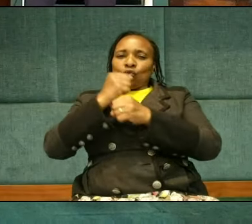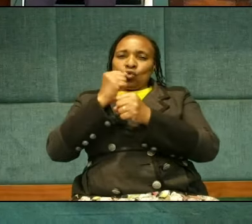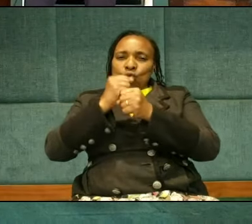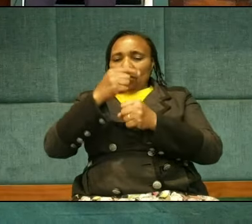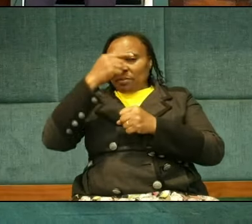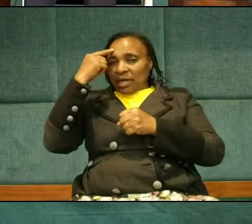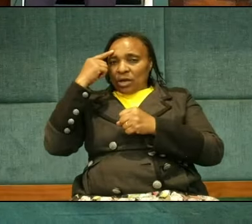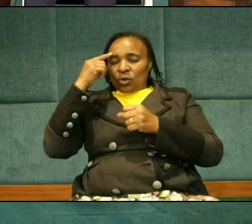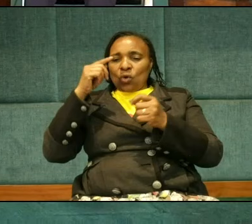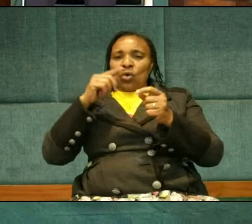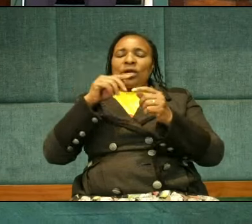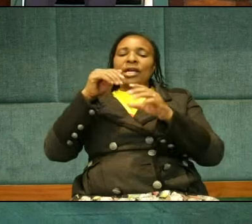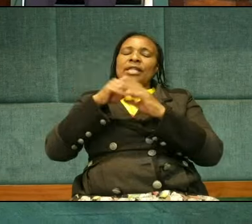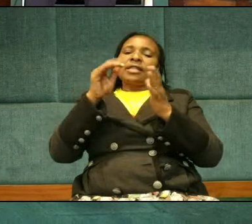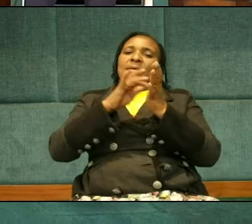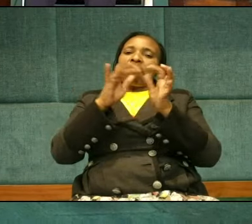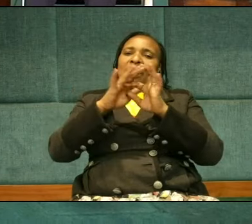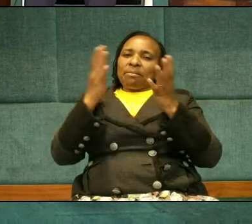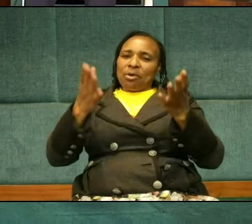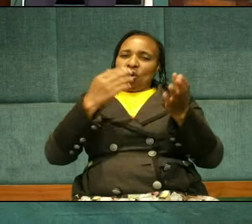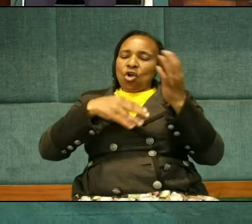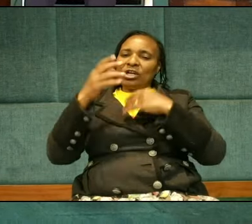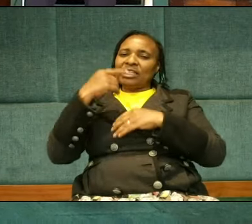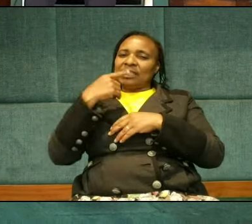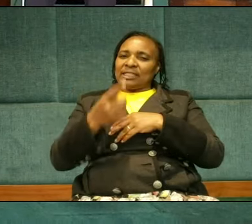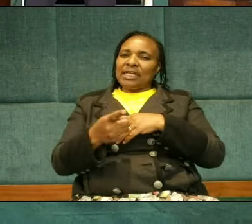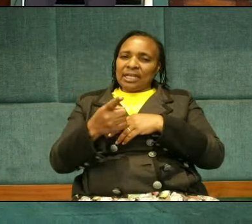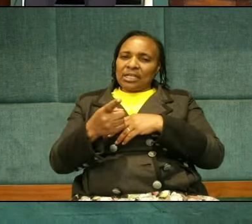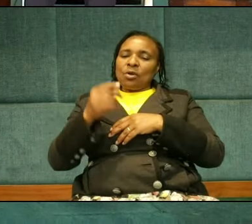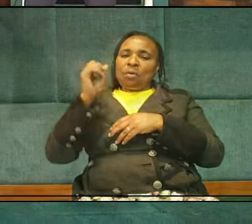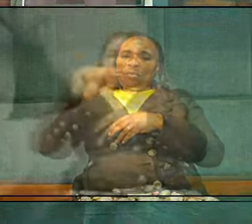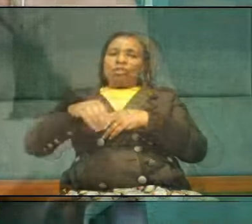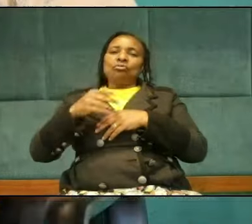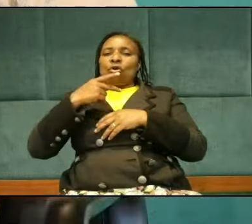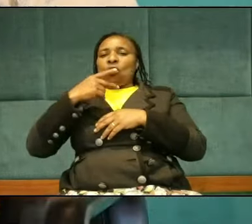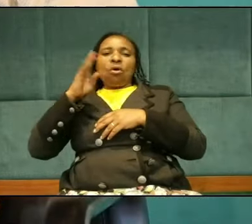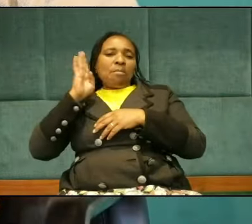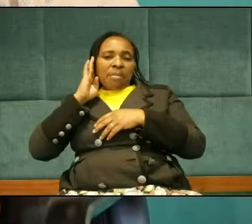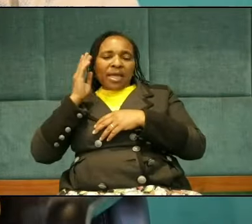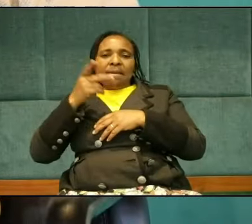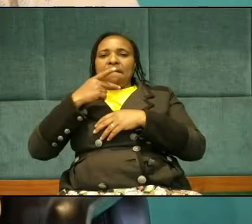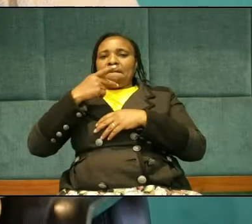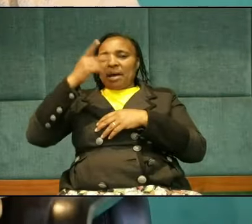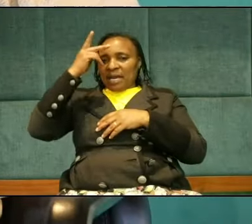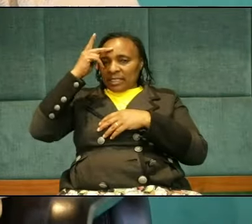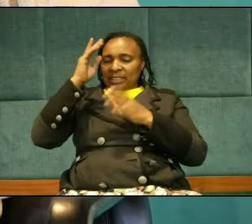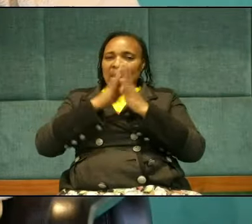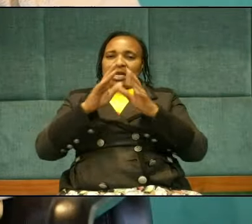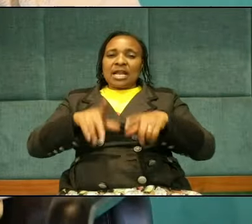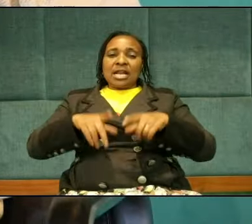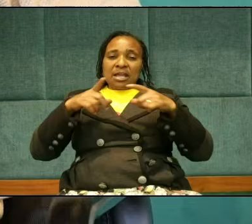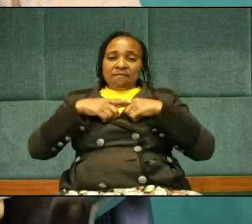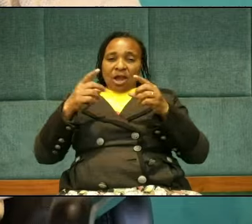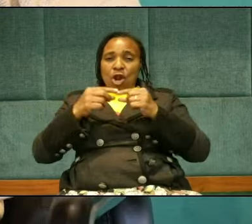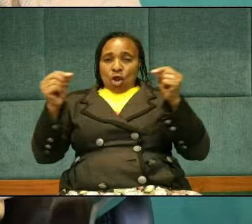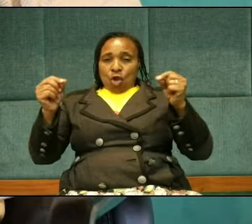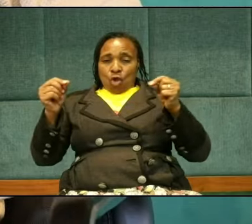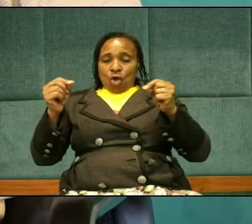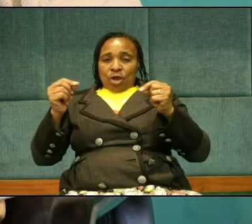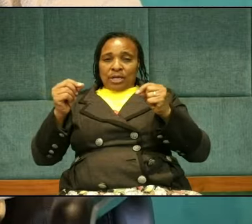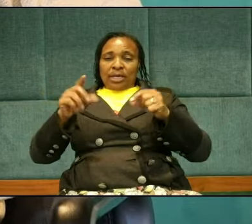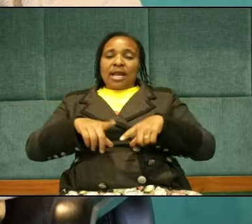because in the Bible, God said that you should obey your parents and you'll live a long life if you obey